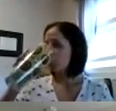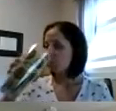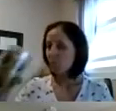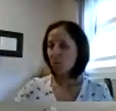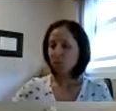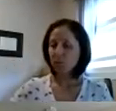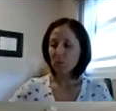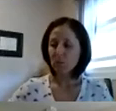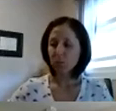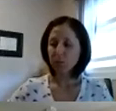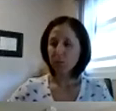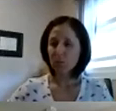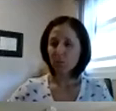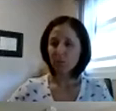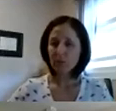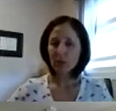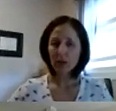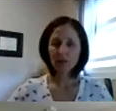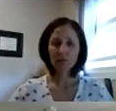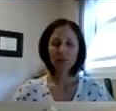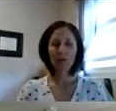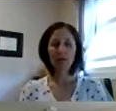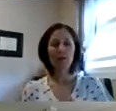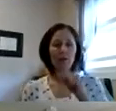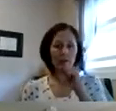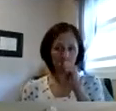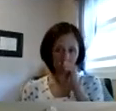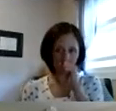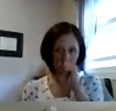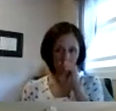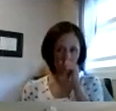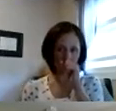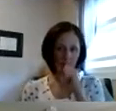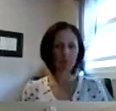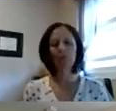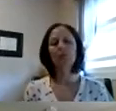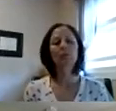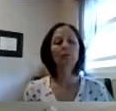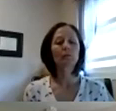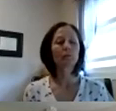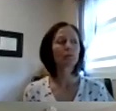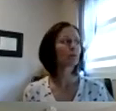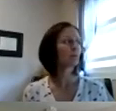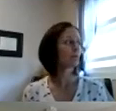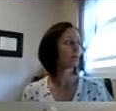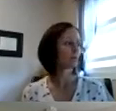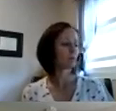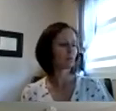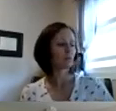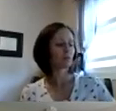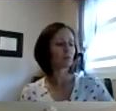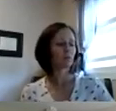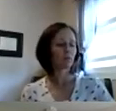agencies, universities, colleges, academic departments, or entities, any entity basically that has a